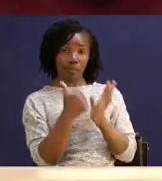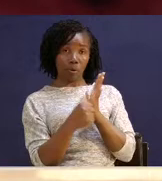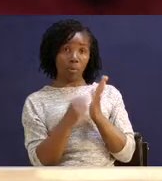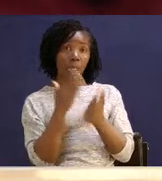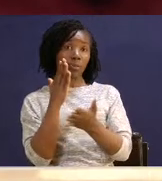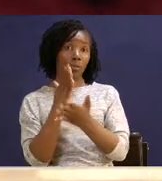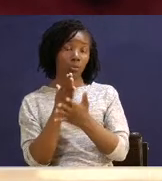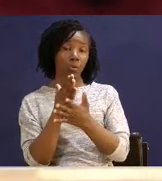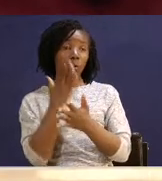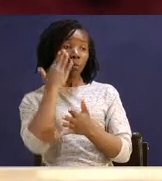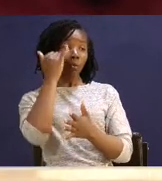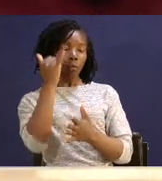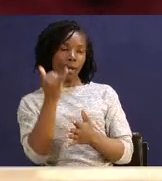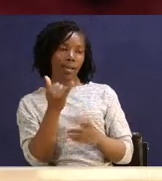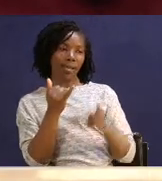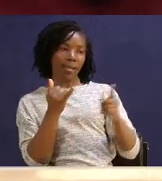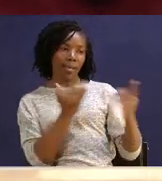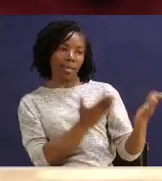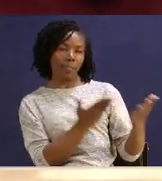He came with what?